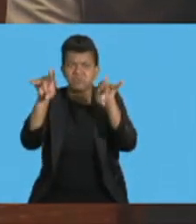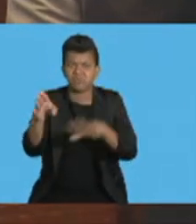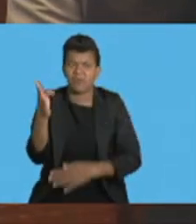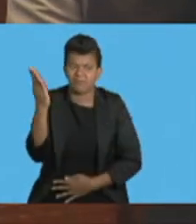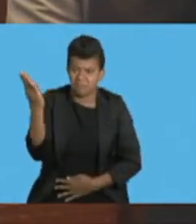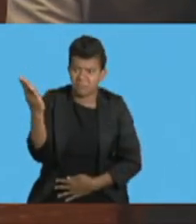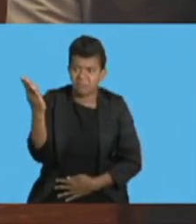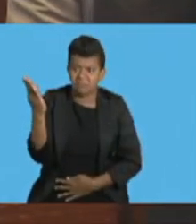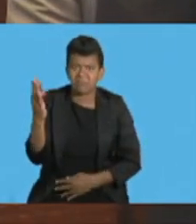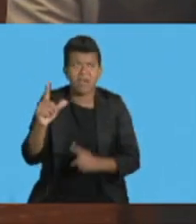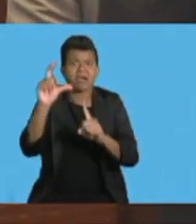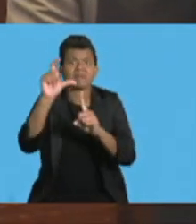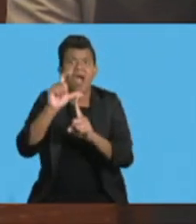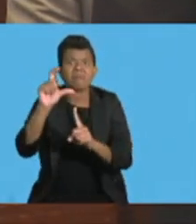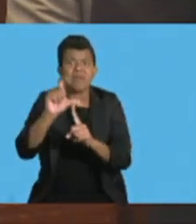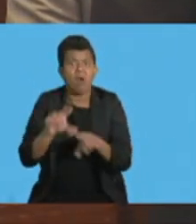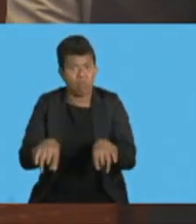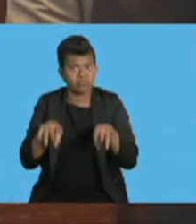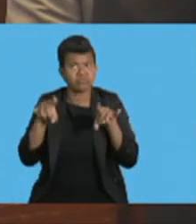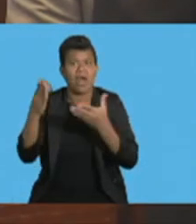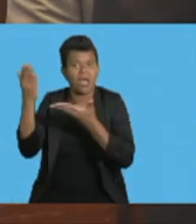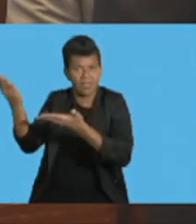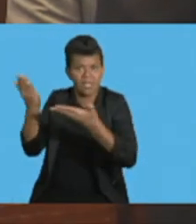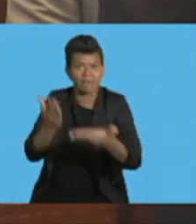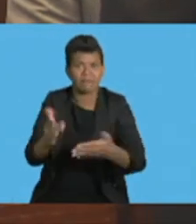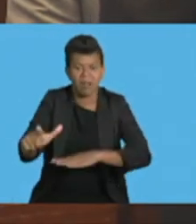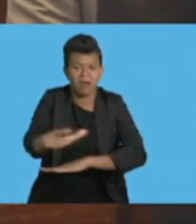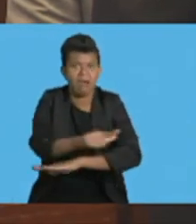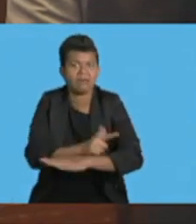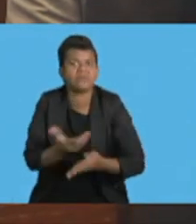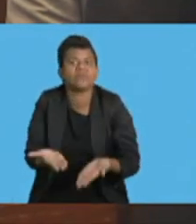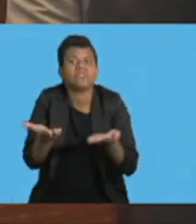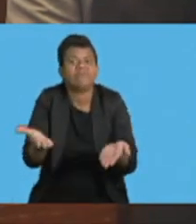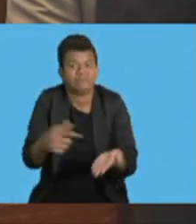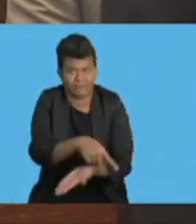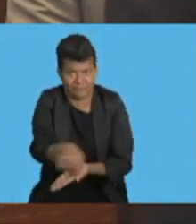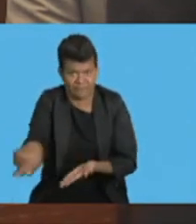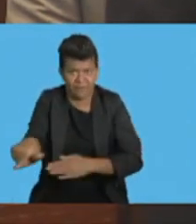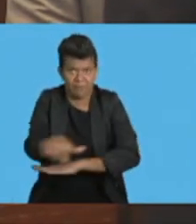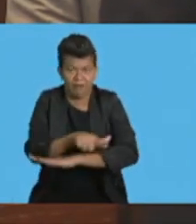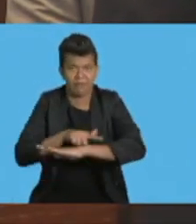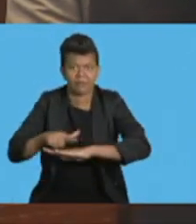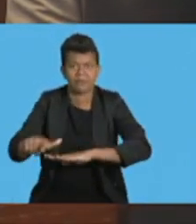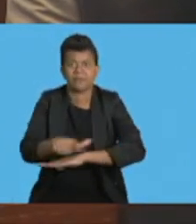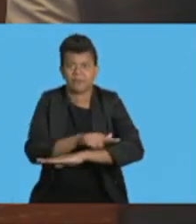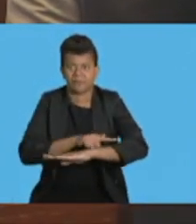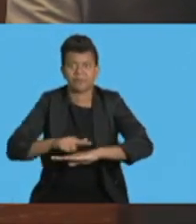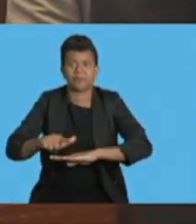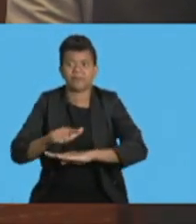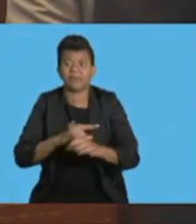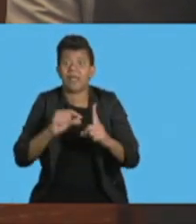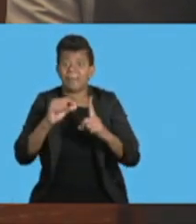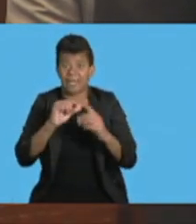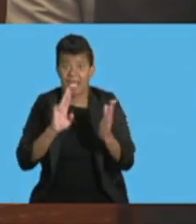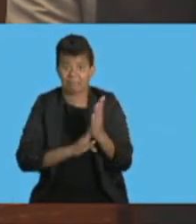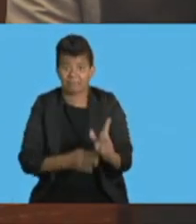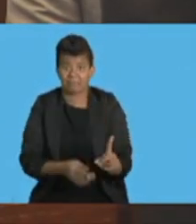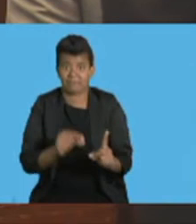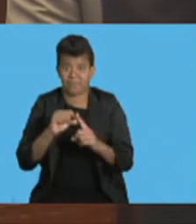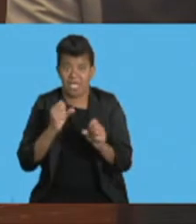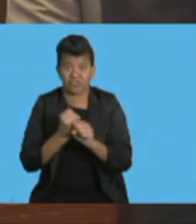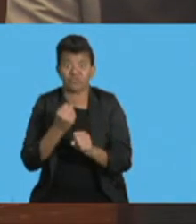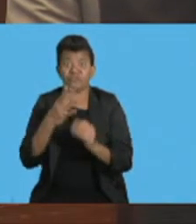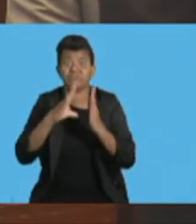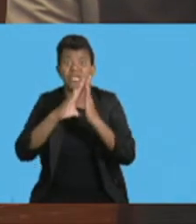in Canberra to build our embassy, free of charge at that time. And Papua New Guinea, the PNG government will confirm that a